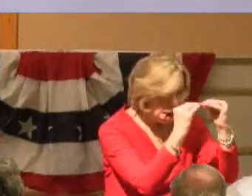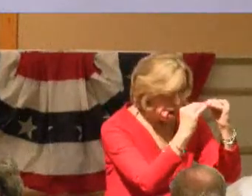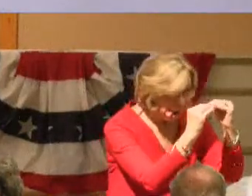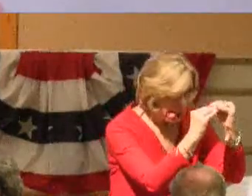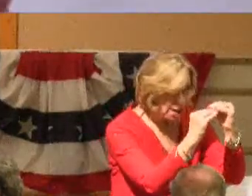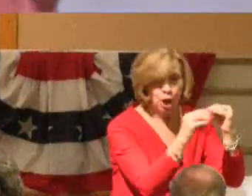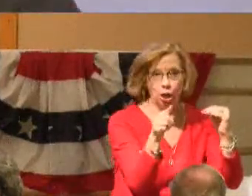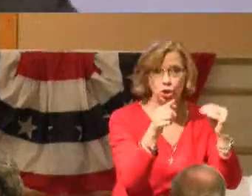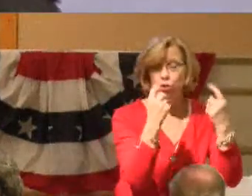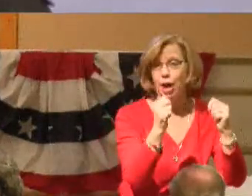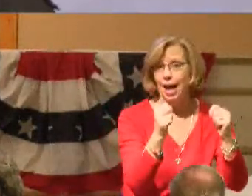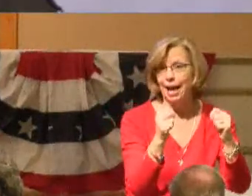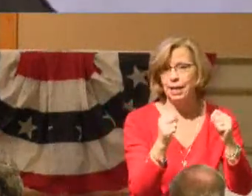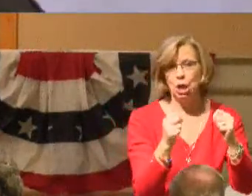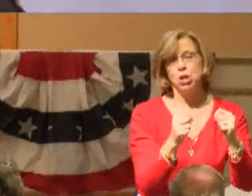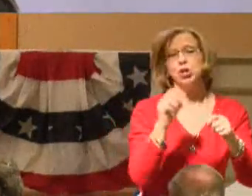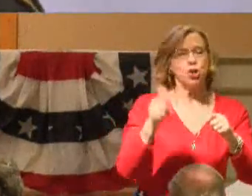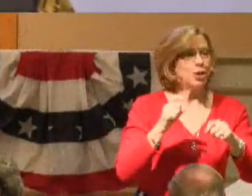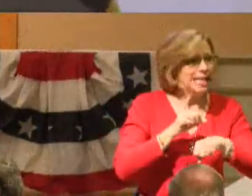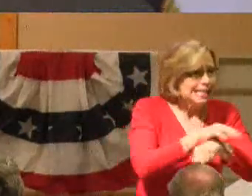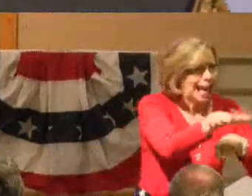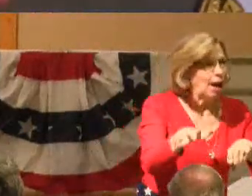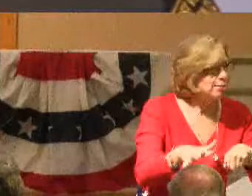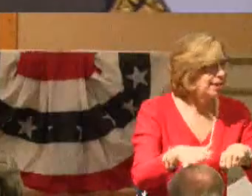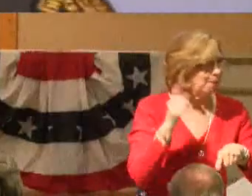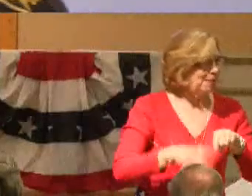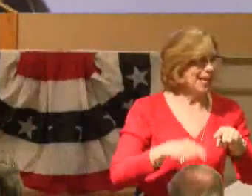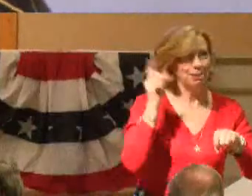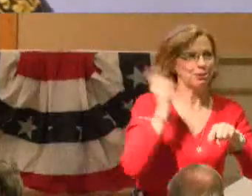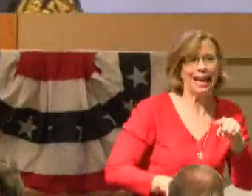Try it. You'll need counseling.